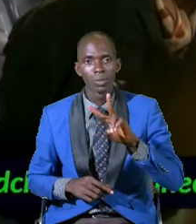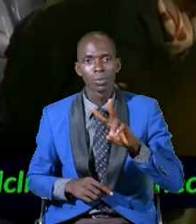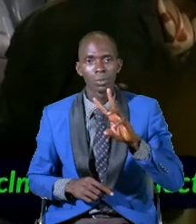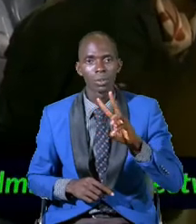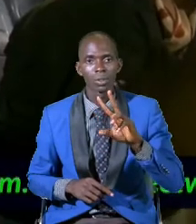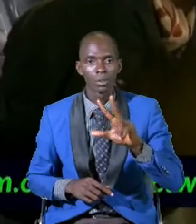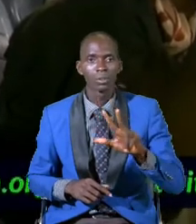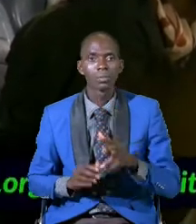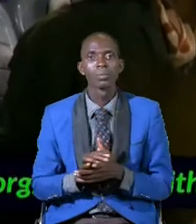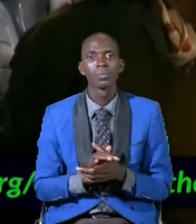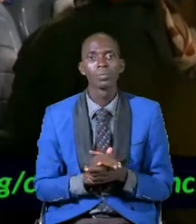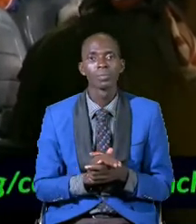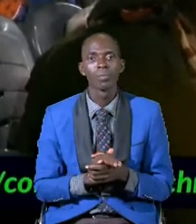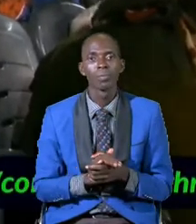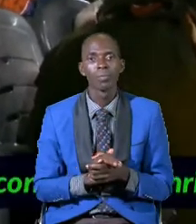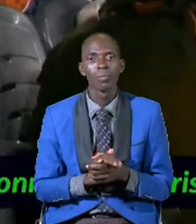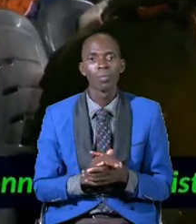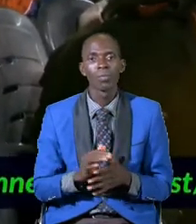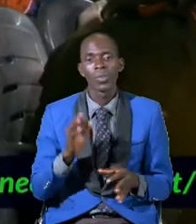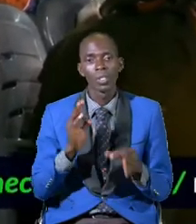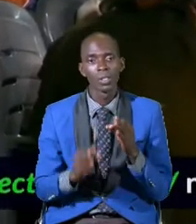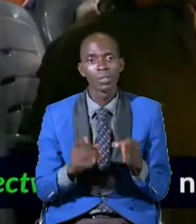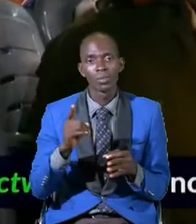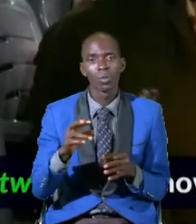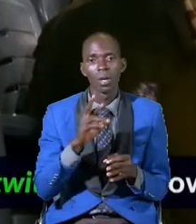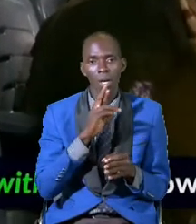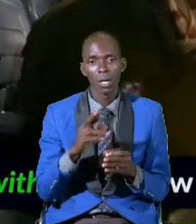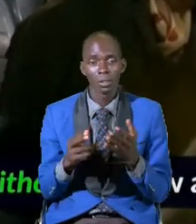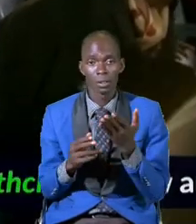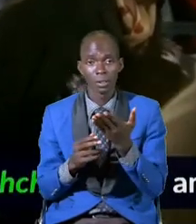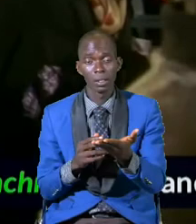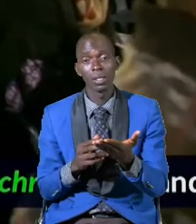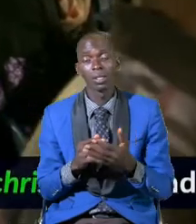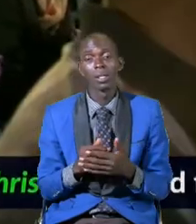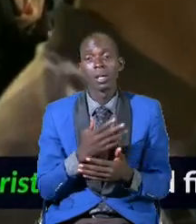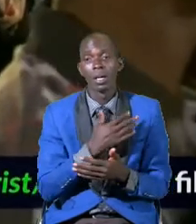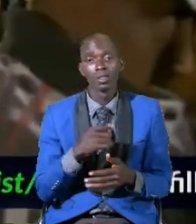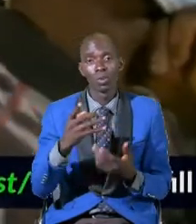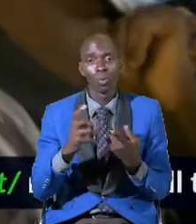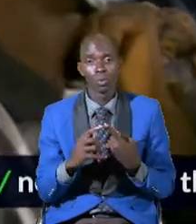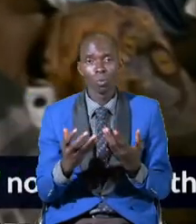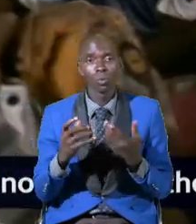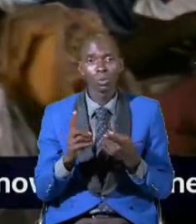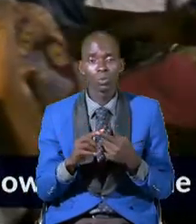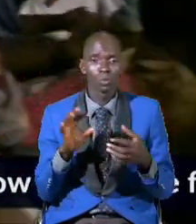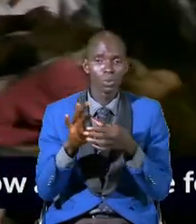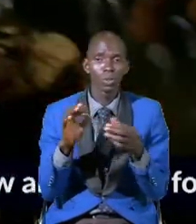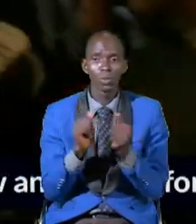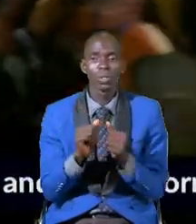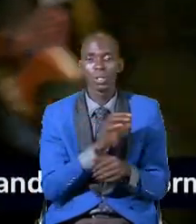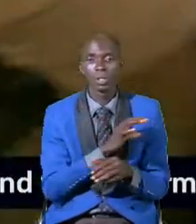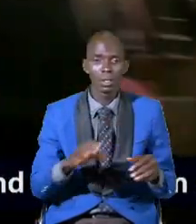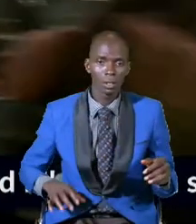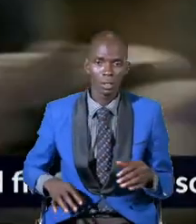+234 915 444 9263. If you are here seated, you want to connect with Christ right now, as the final prayer will come